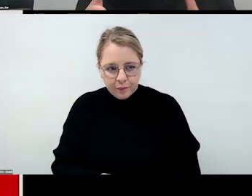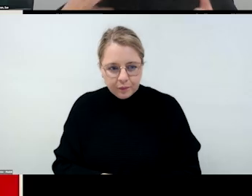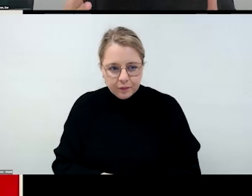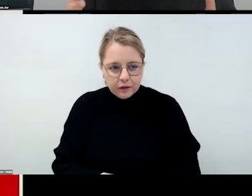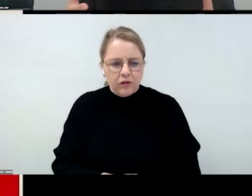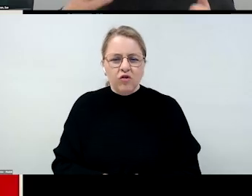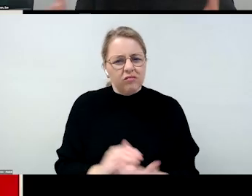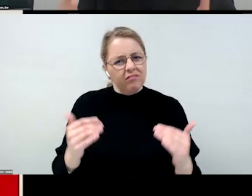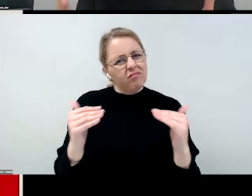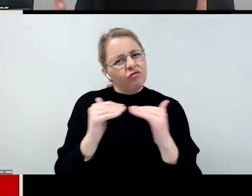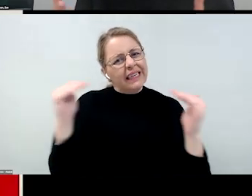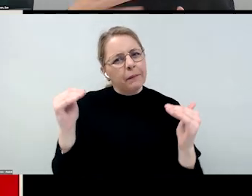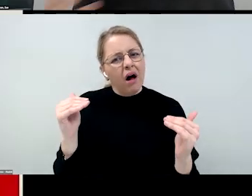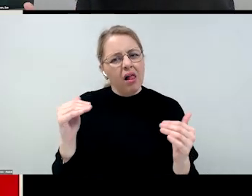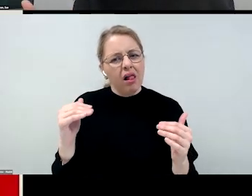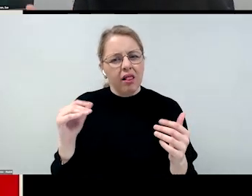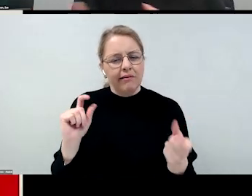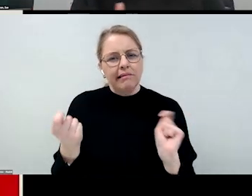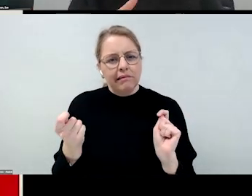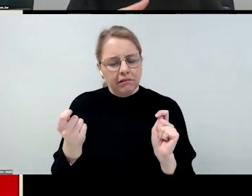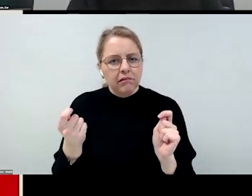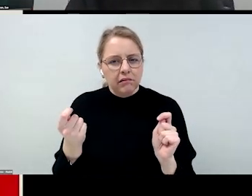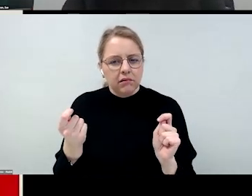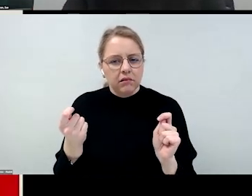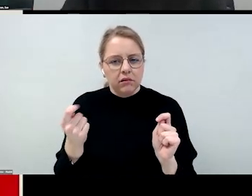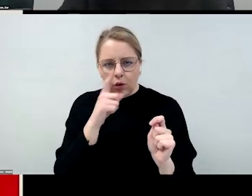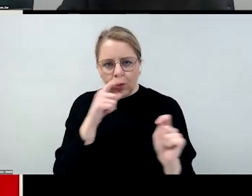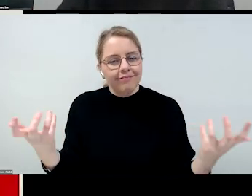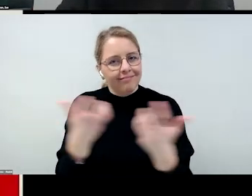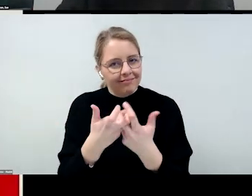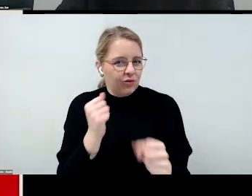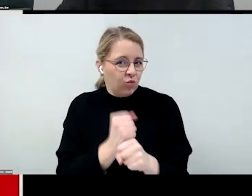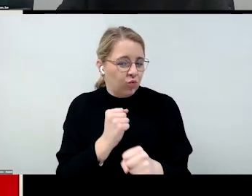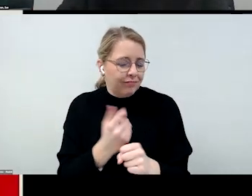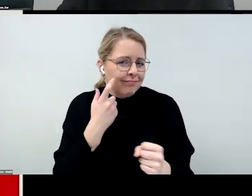reasonable adjustments that could have made a big difference in how appropriate the appointment was.